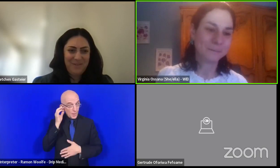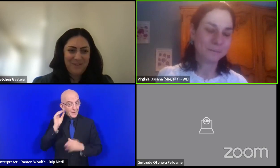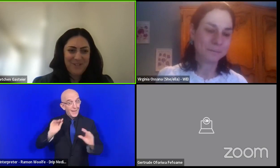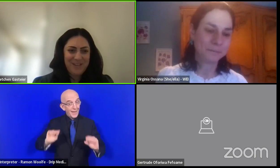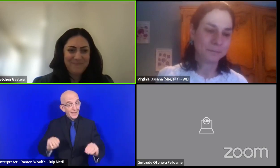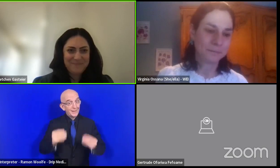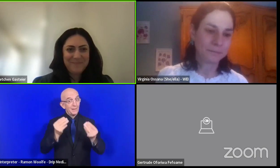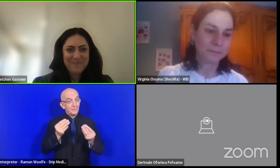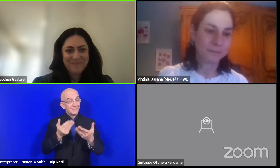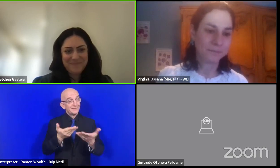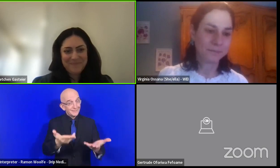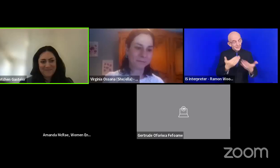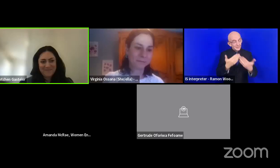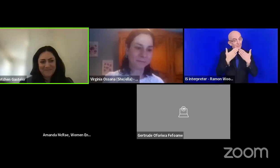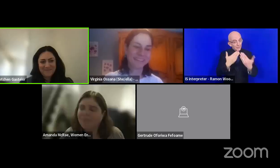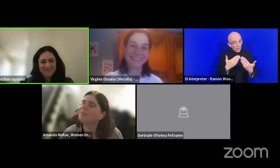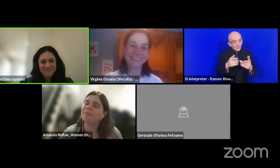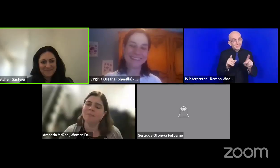Thank you, Virginia.